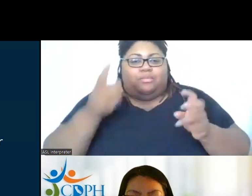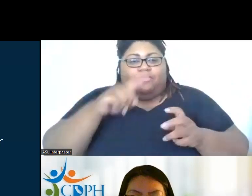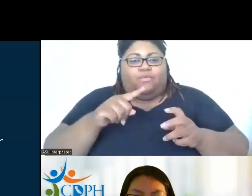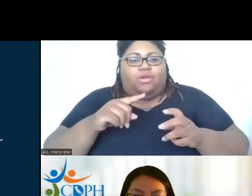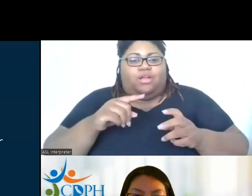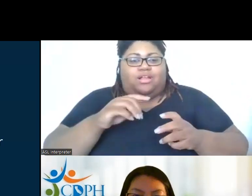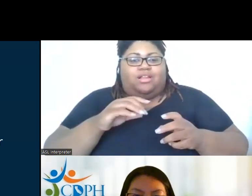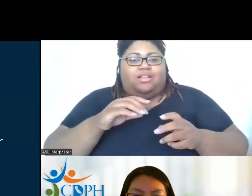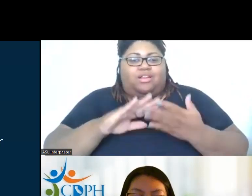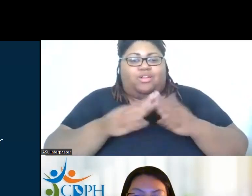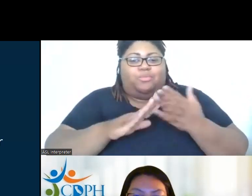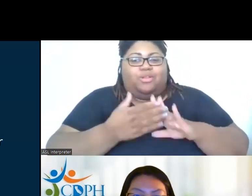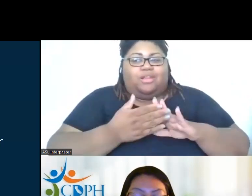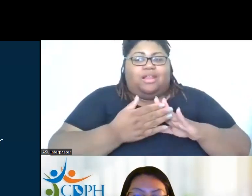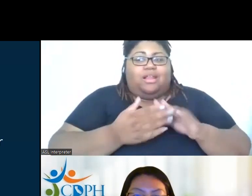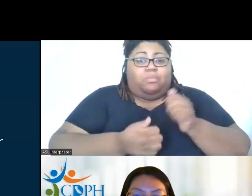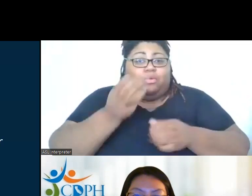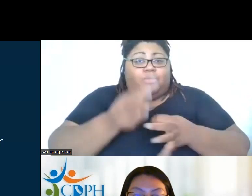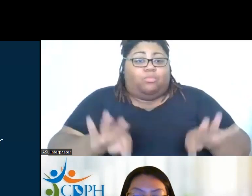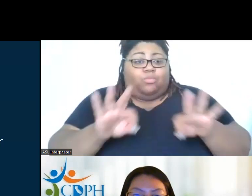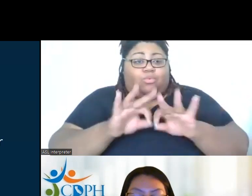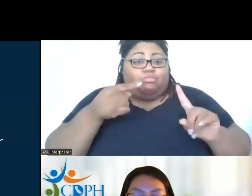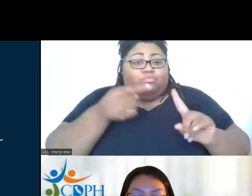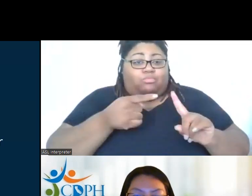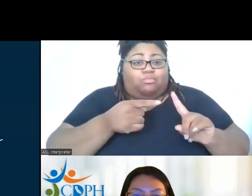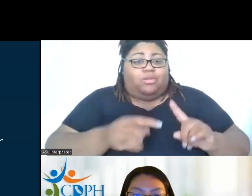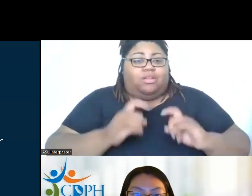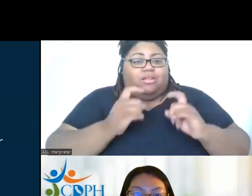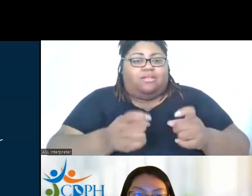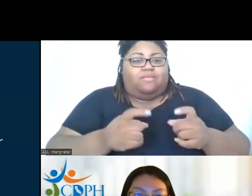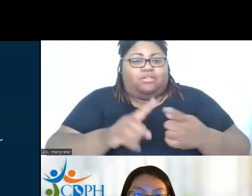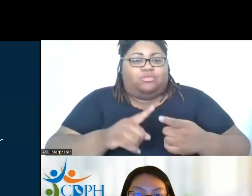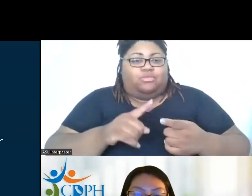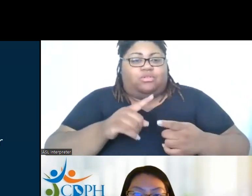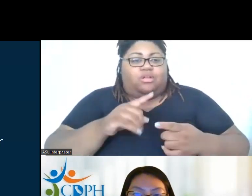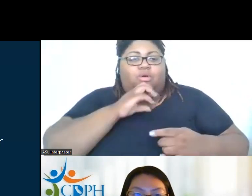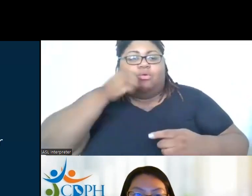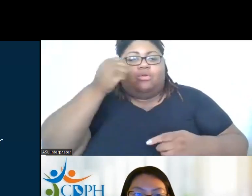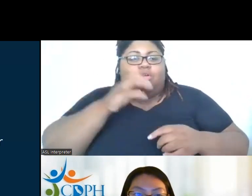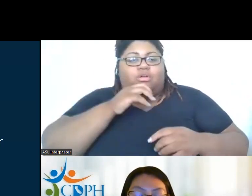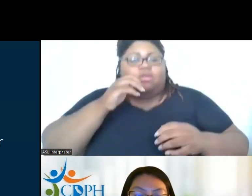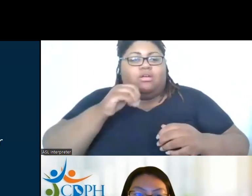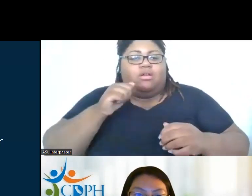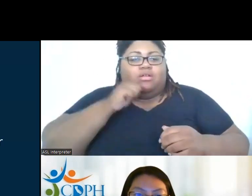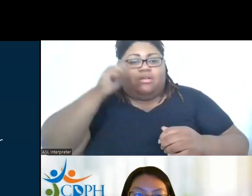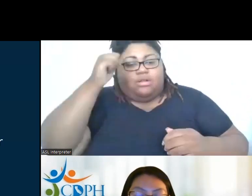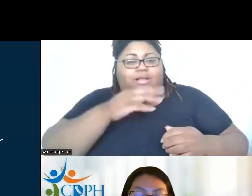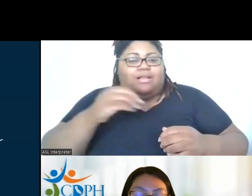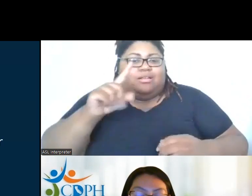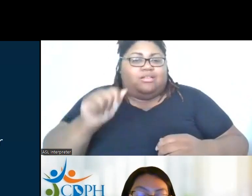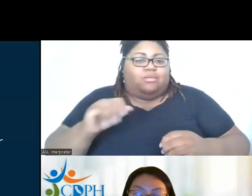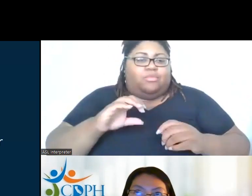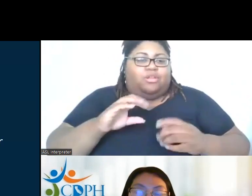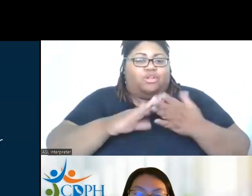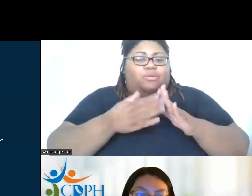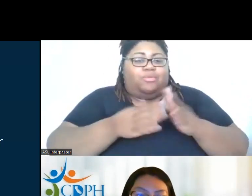most importantly, our older adults and disabled communities who really have an opportunity this winter